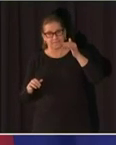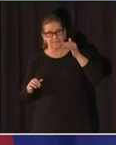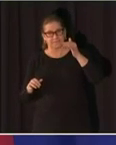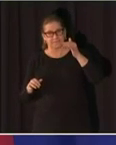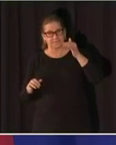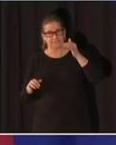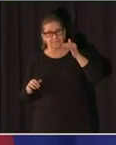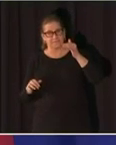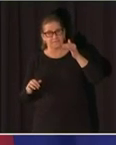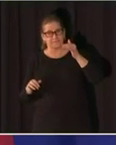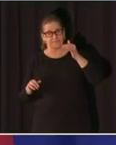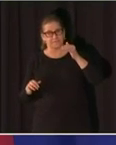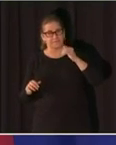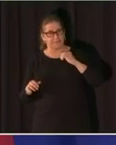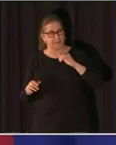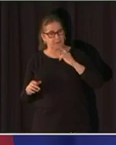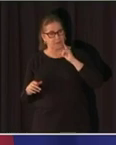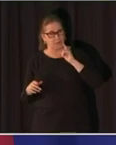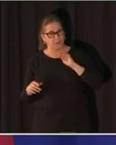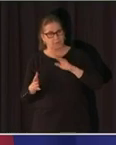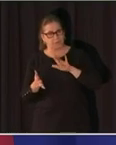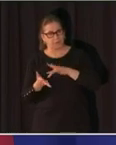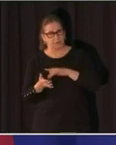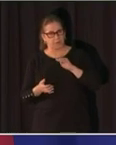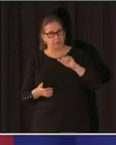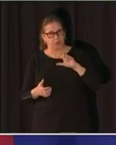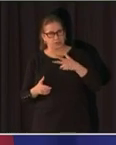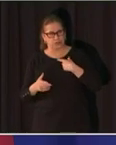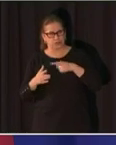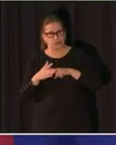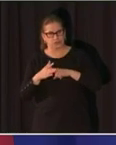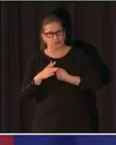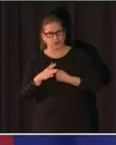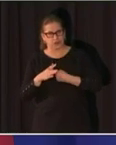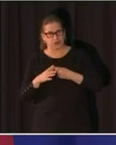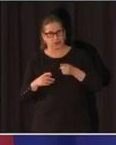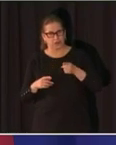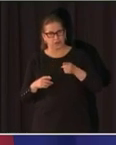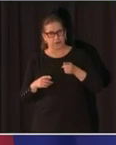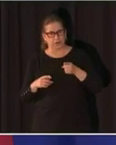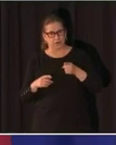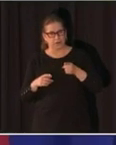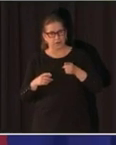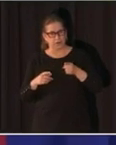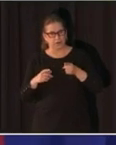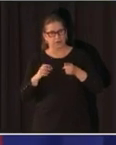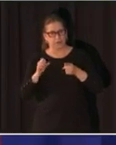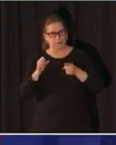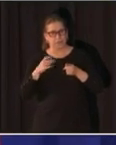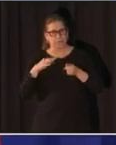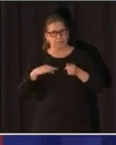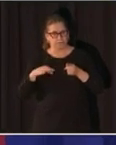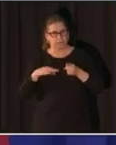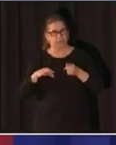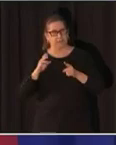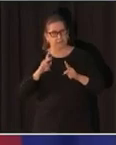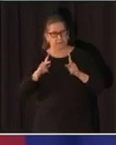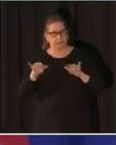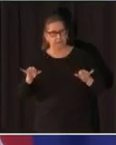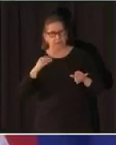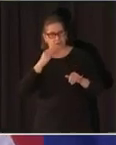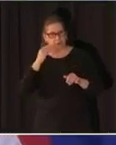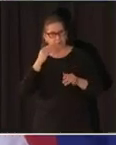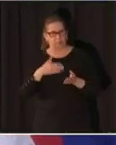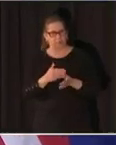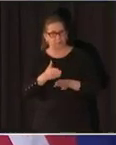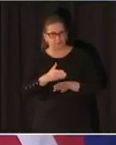are seeing the benefits of those things already. So in the